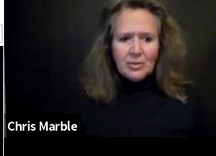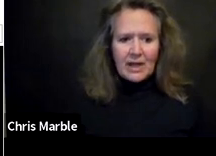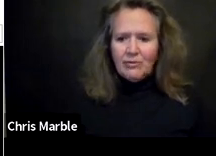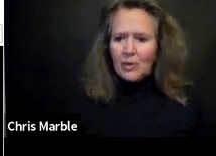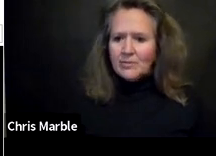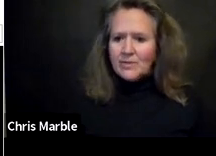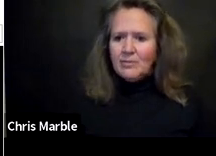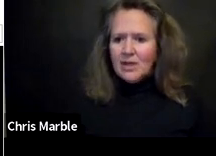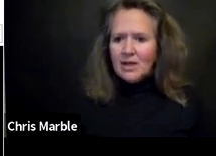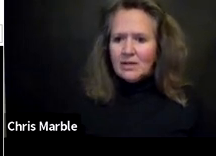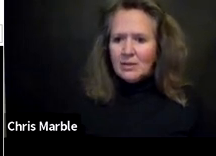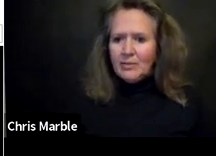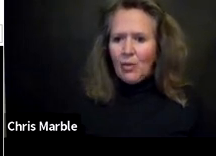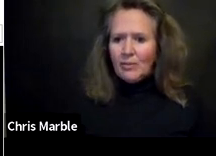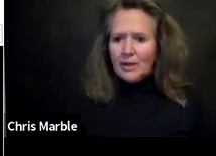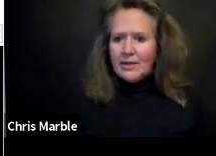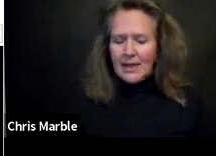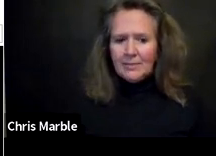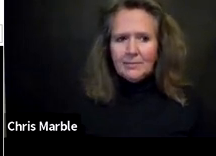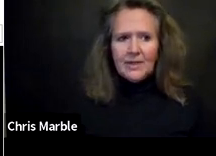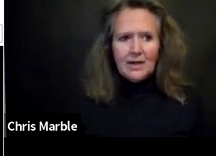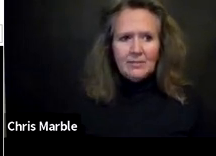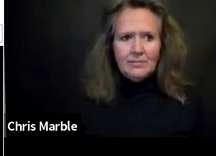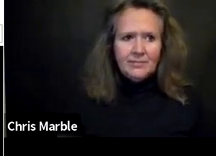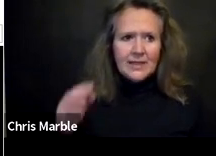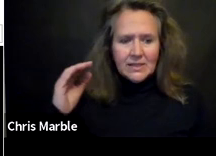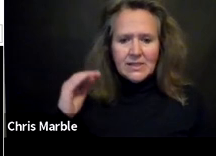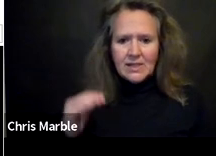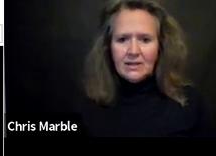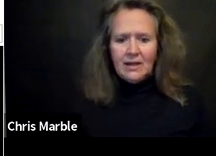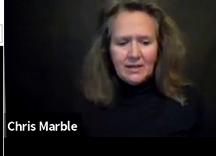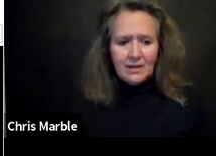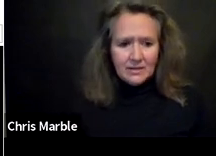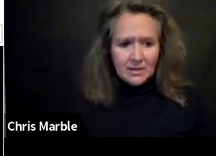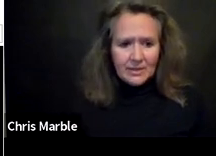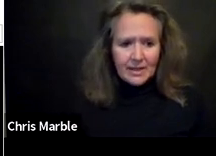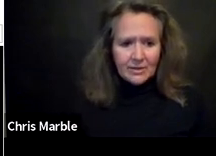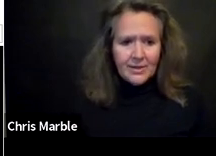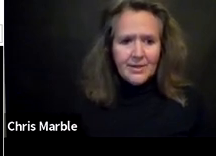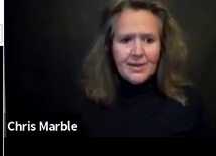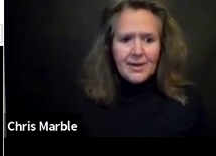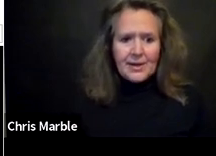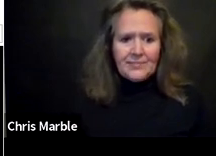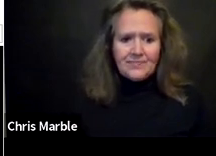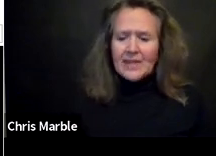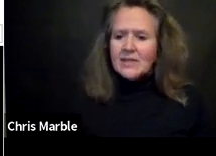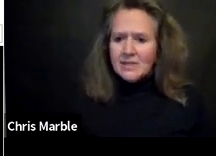conferencing platforms, and I'll be talking a little bit more about them in detail a little bit later.